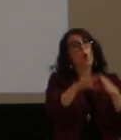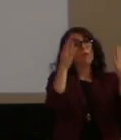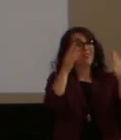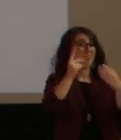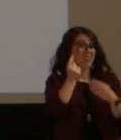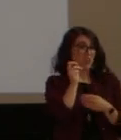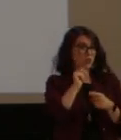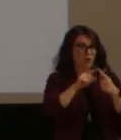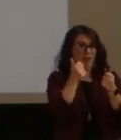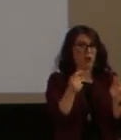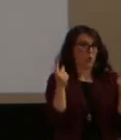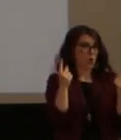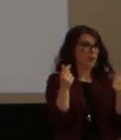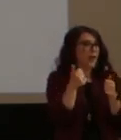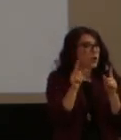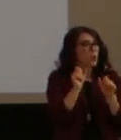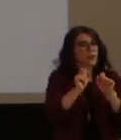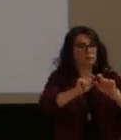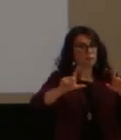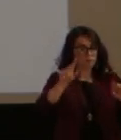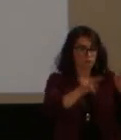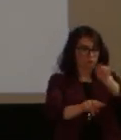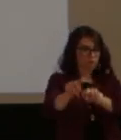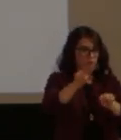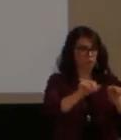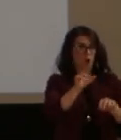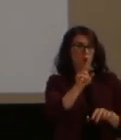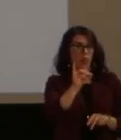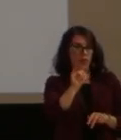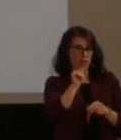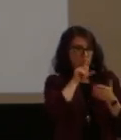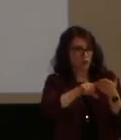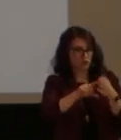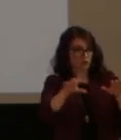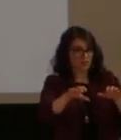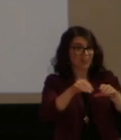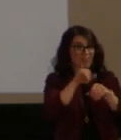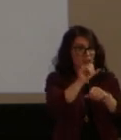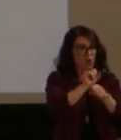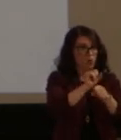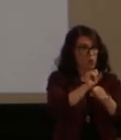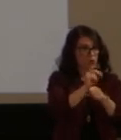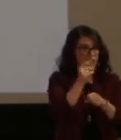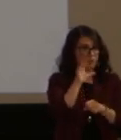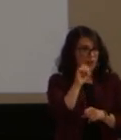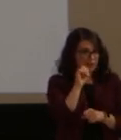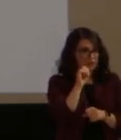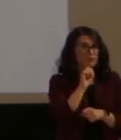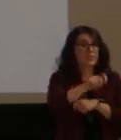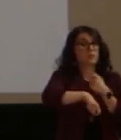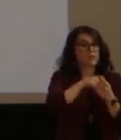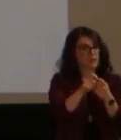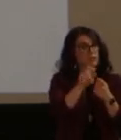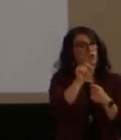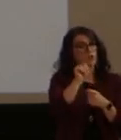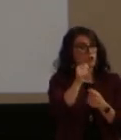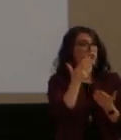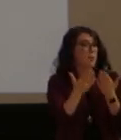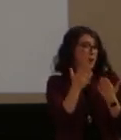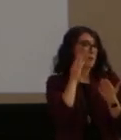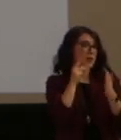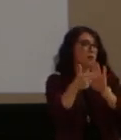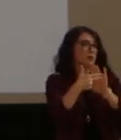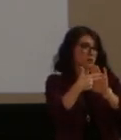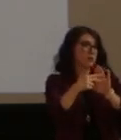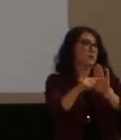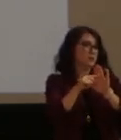that anyone can essentially audit the research being done in that workspace, particularly research that could be stigmatizing. So if